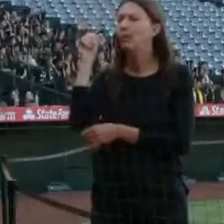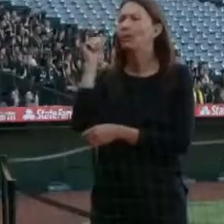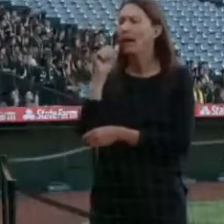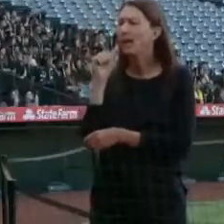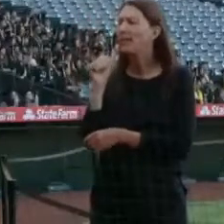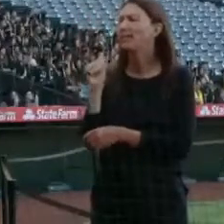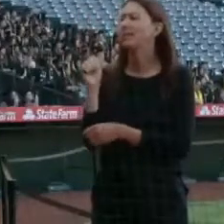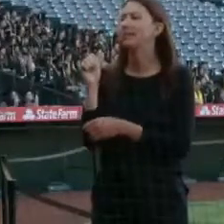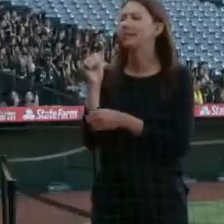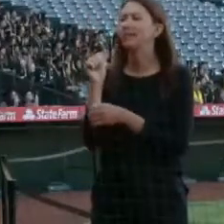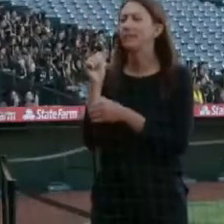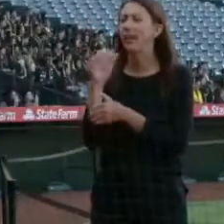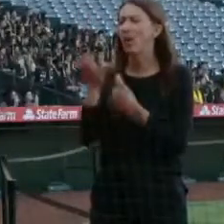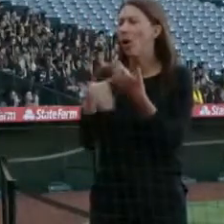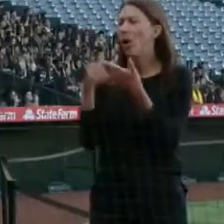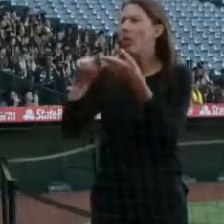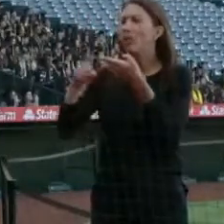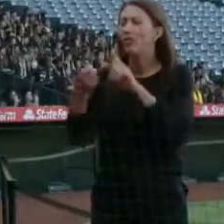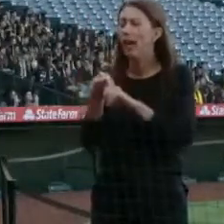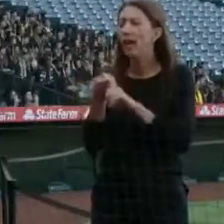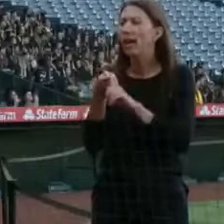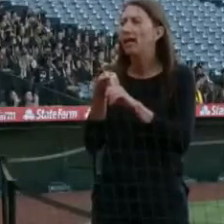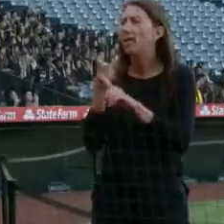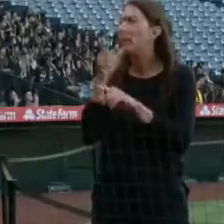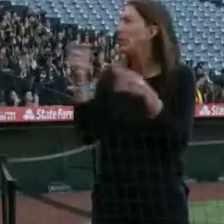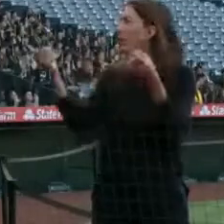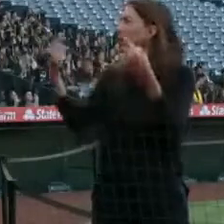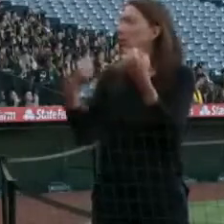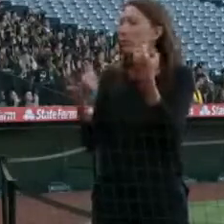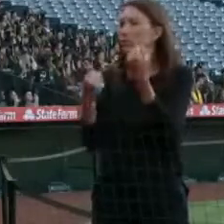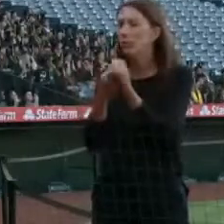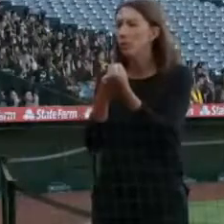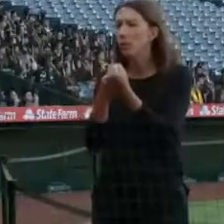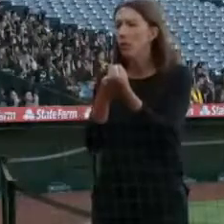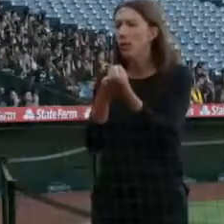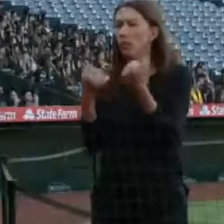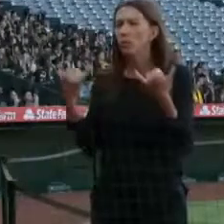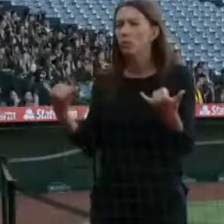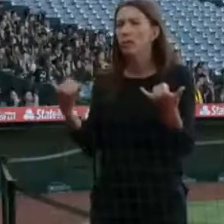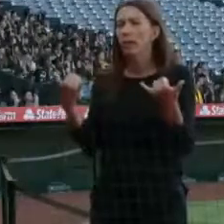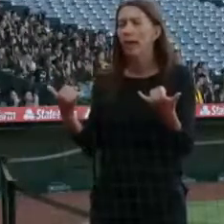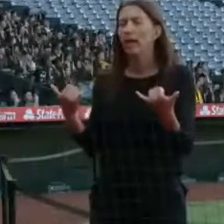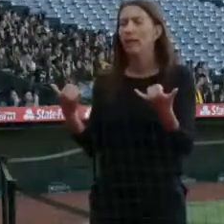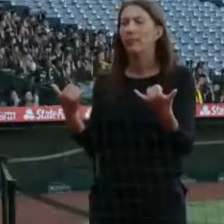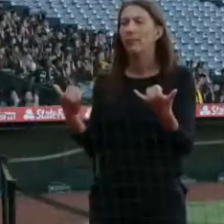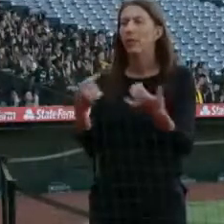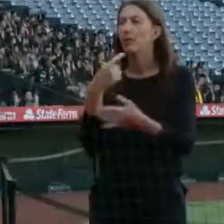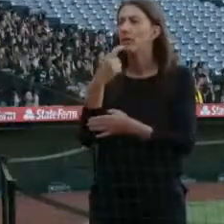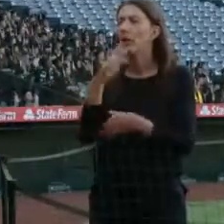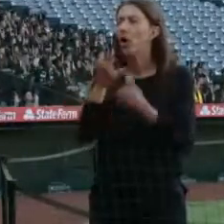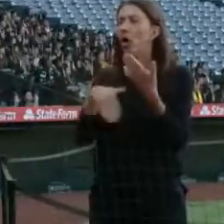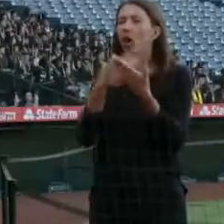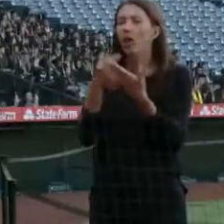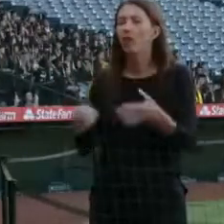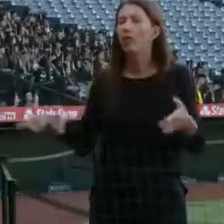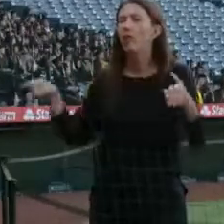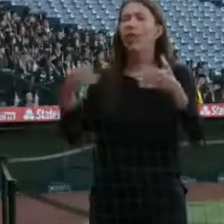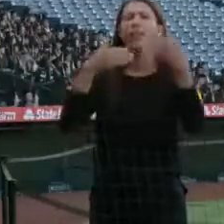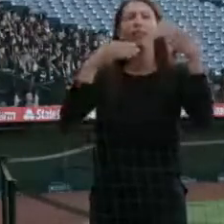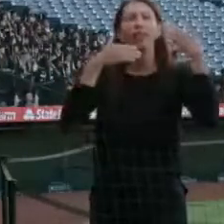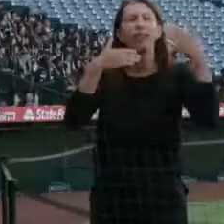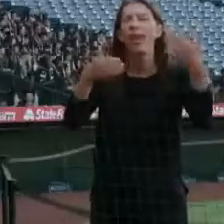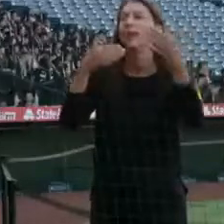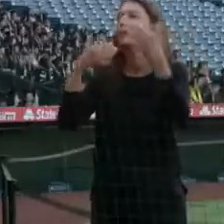aunties, all the friends who have come to support you today, I want to say to all of you, thank you